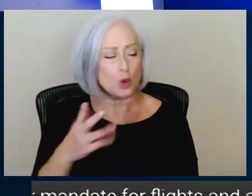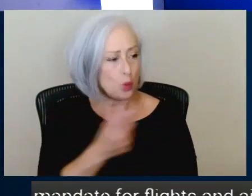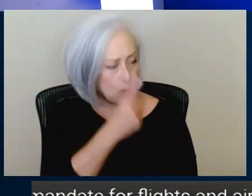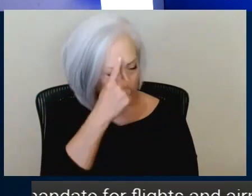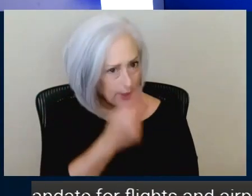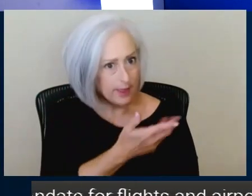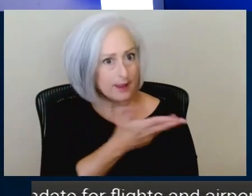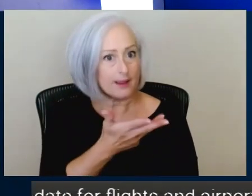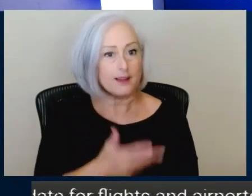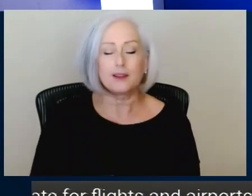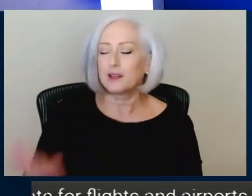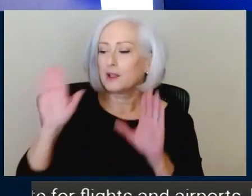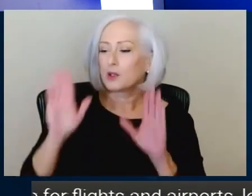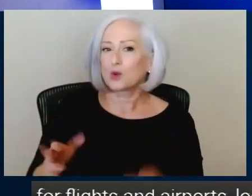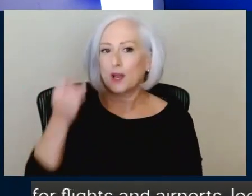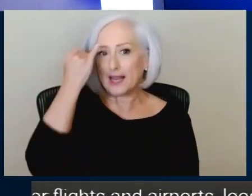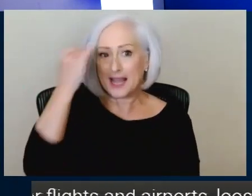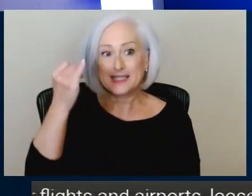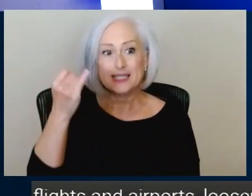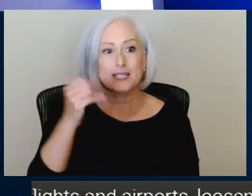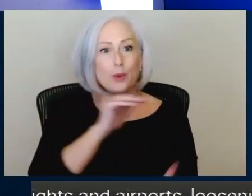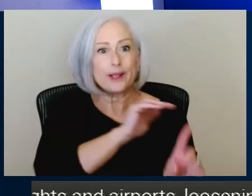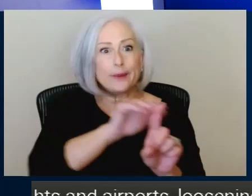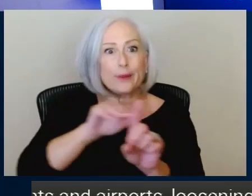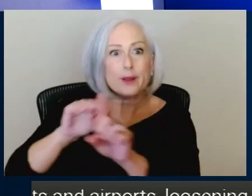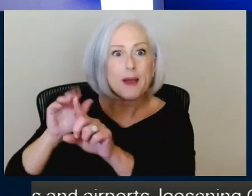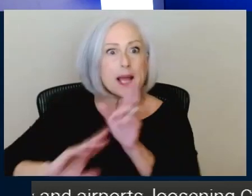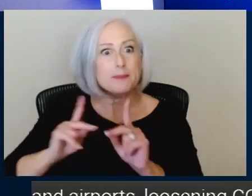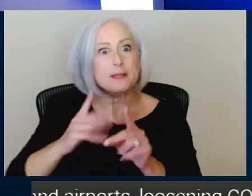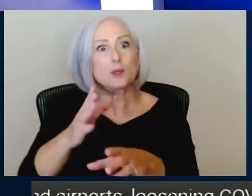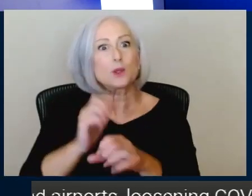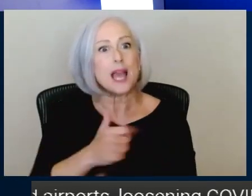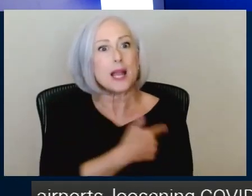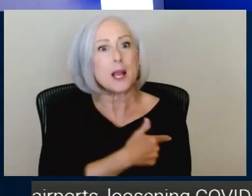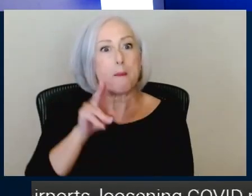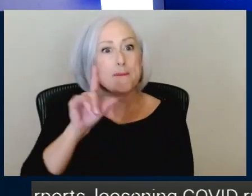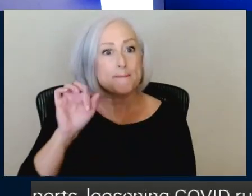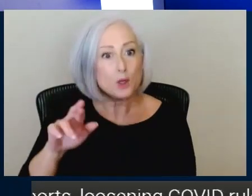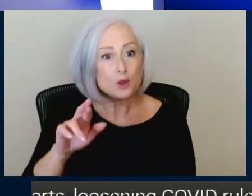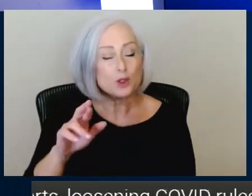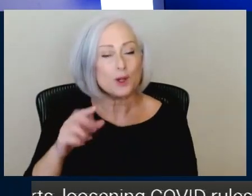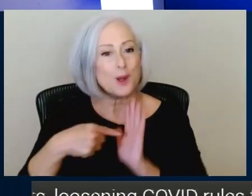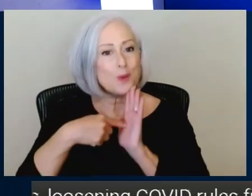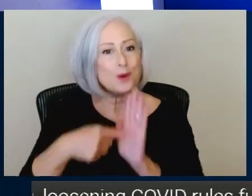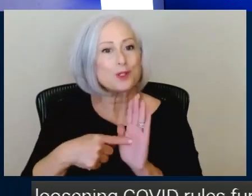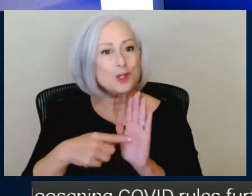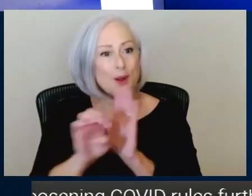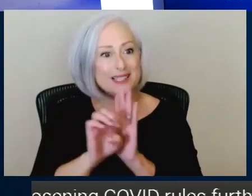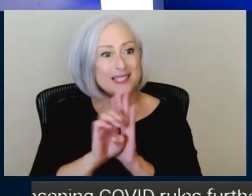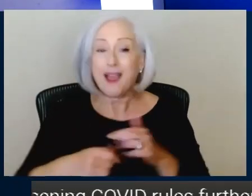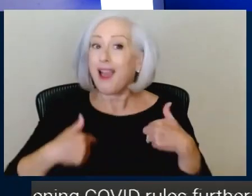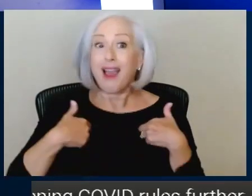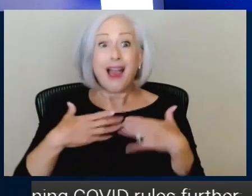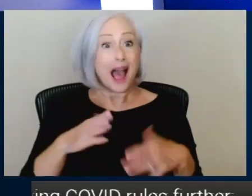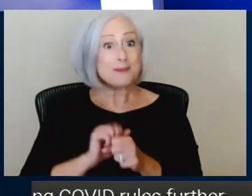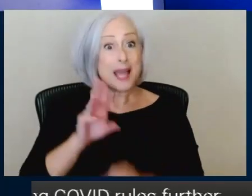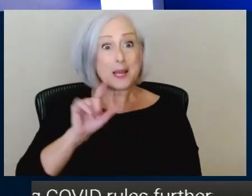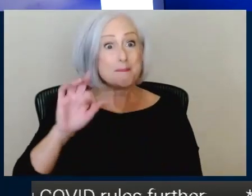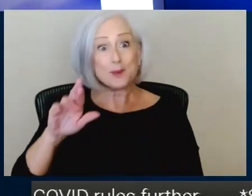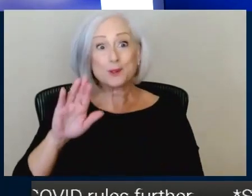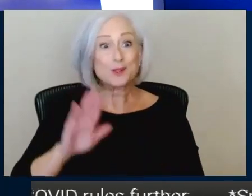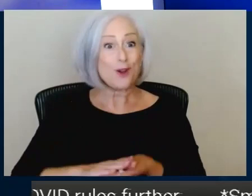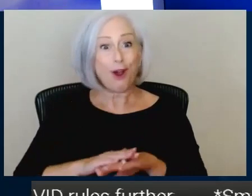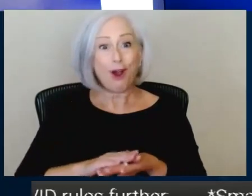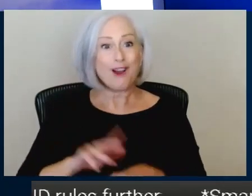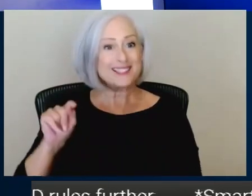also got to remind people to get a booster. I think we're about ready to show some examples of that, aren't we? We are. You're getting your booster. I'm getting my booster on the air. Well, so while you're doing that,